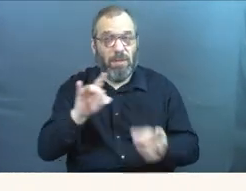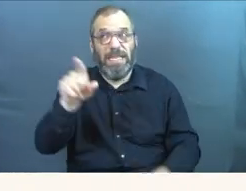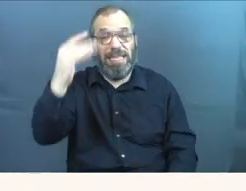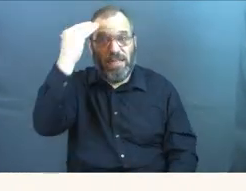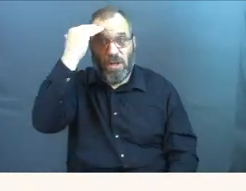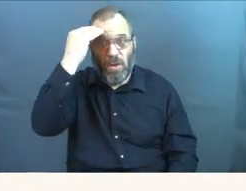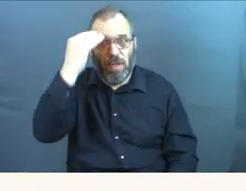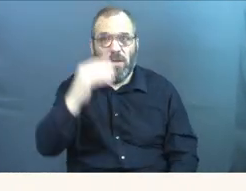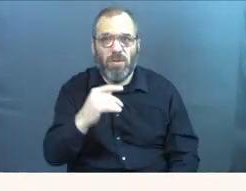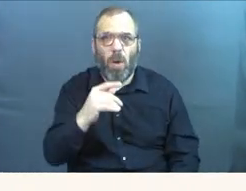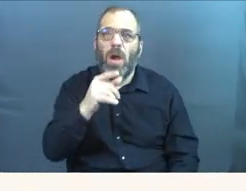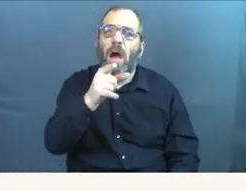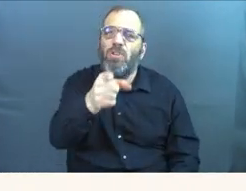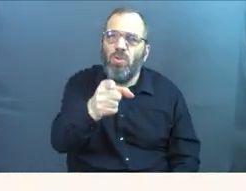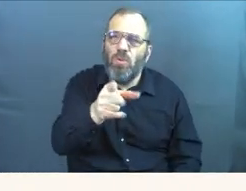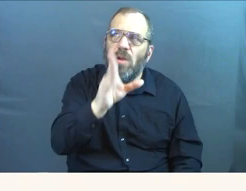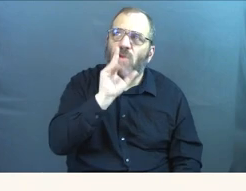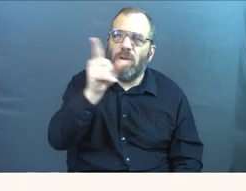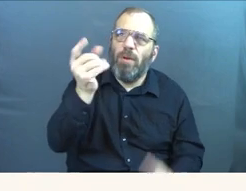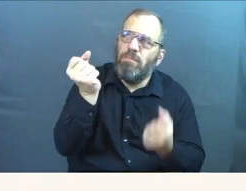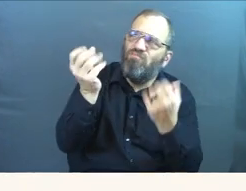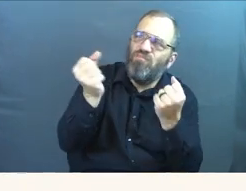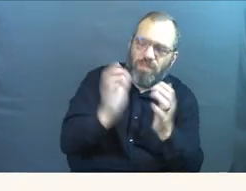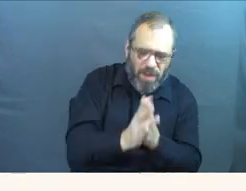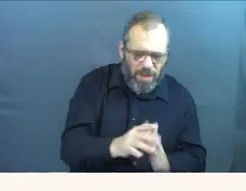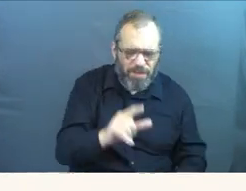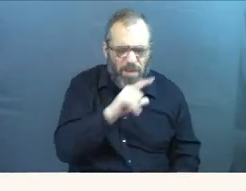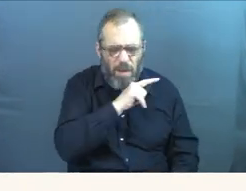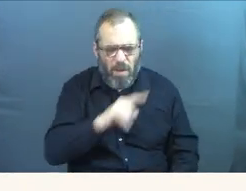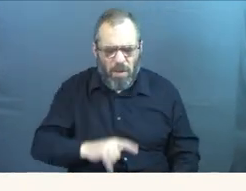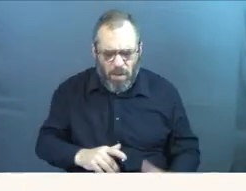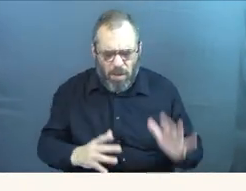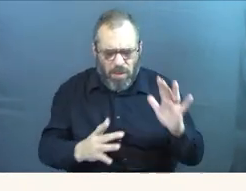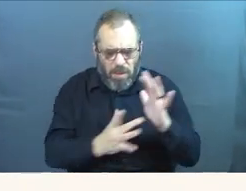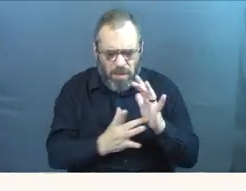spiritually. So just talk to him. Dear Lord Jesus,